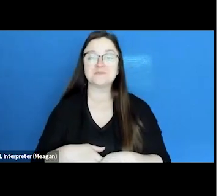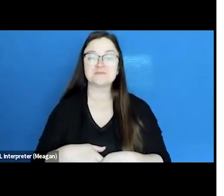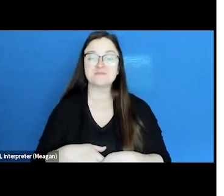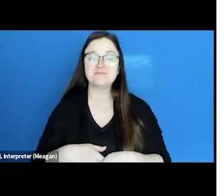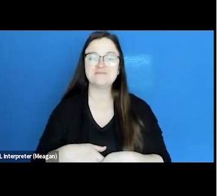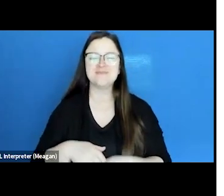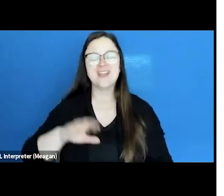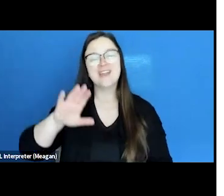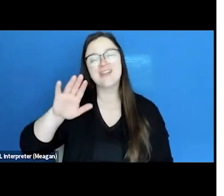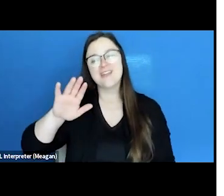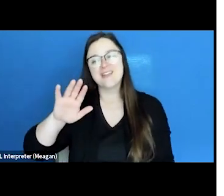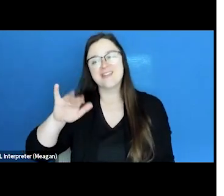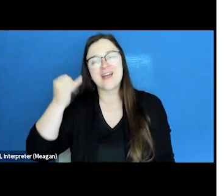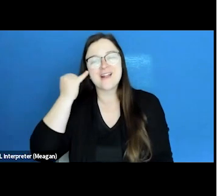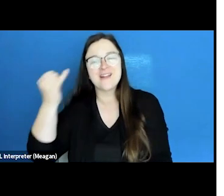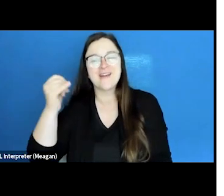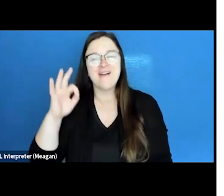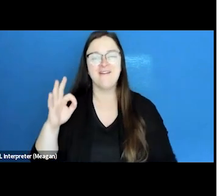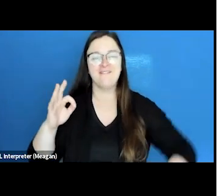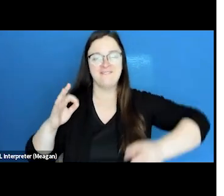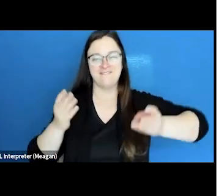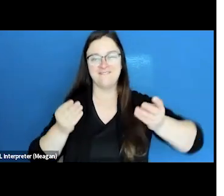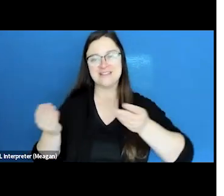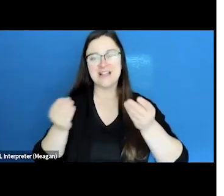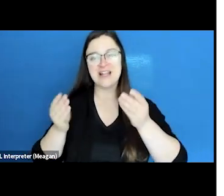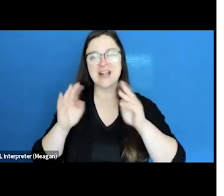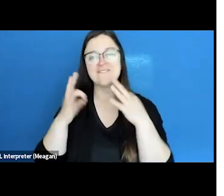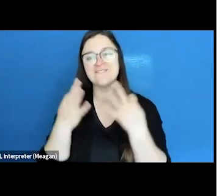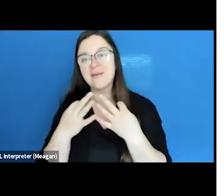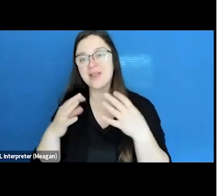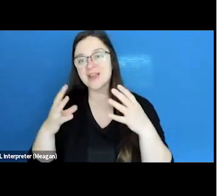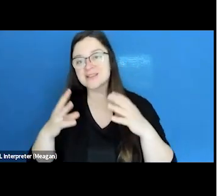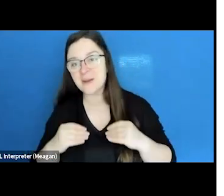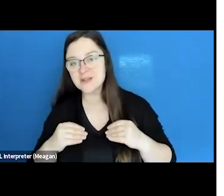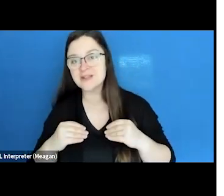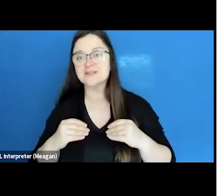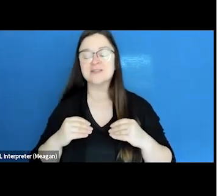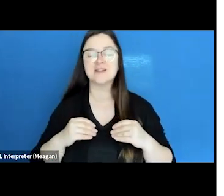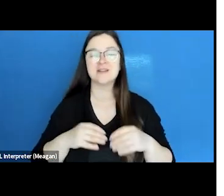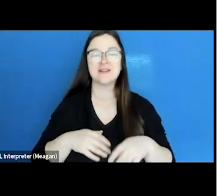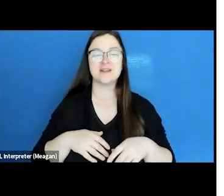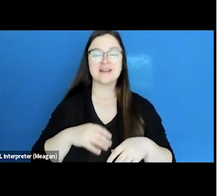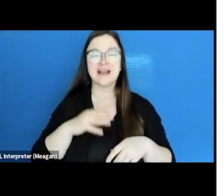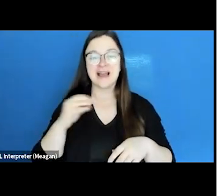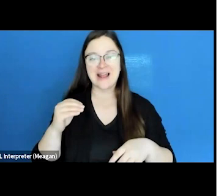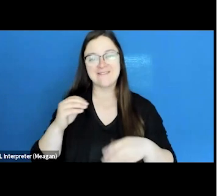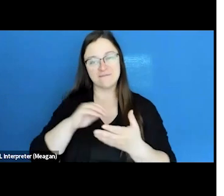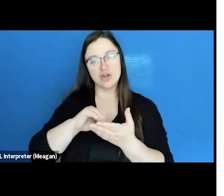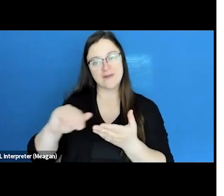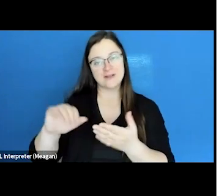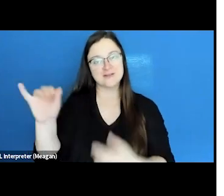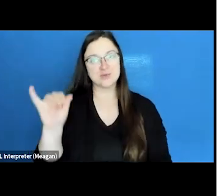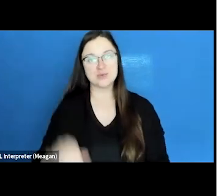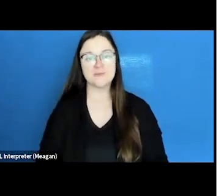the idea of facilitating a family acceptance of the individual and forgiveness as